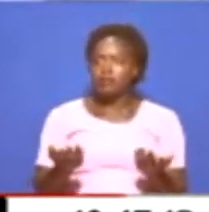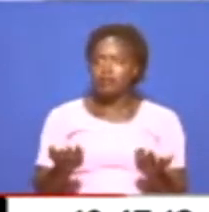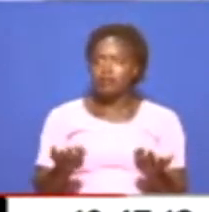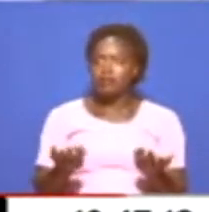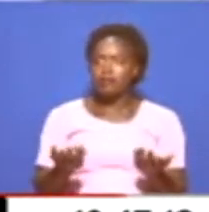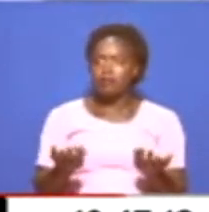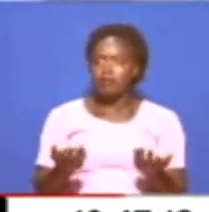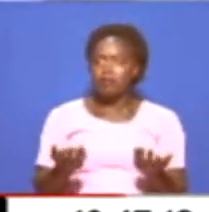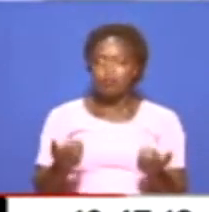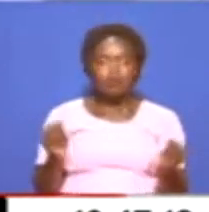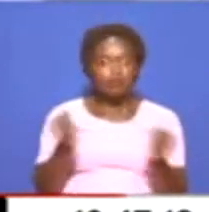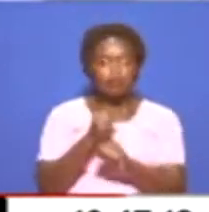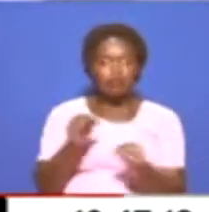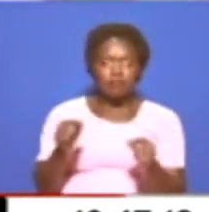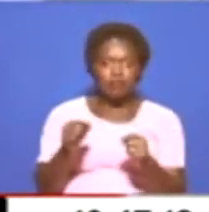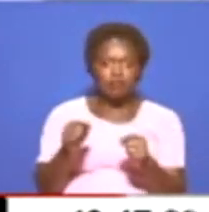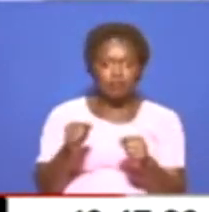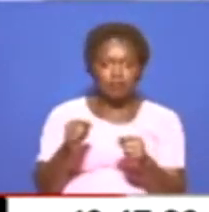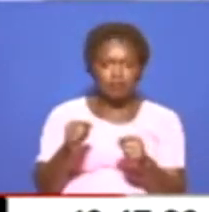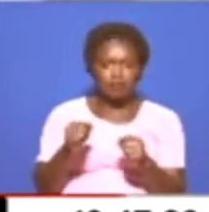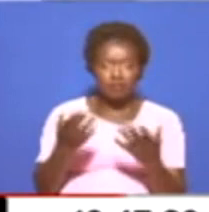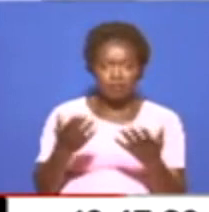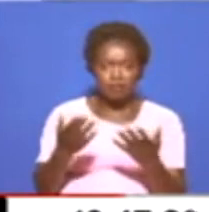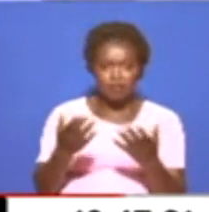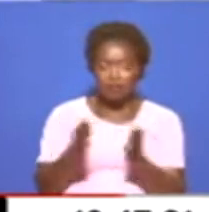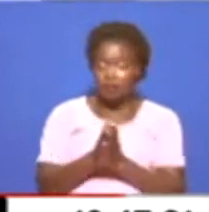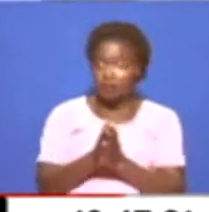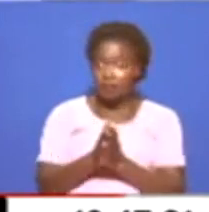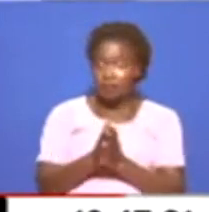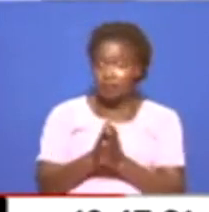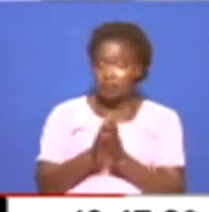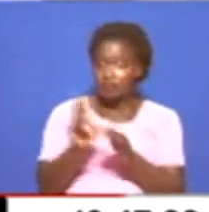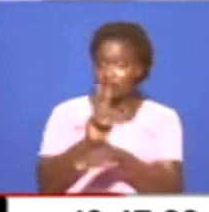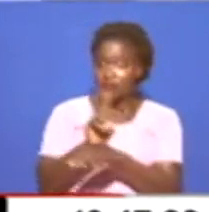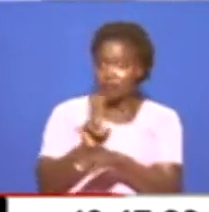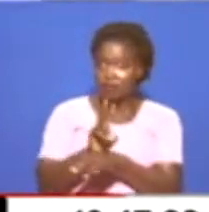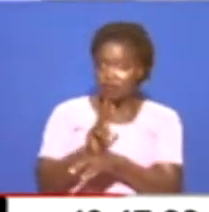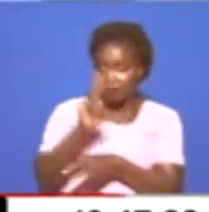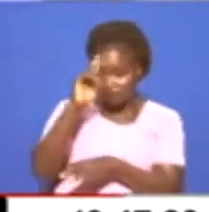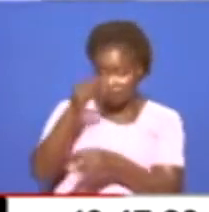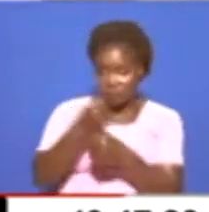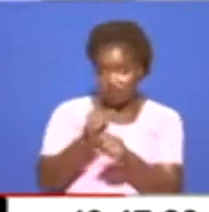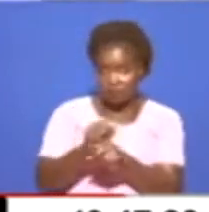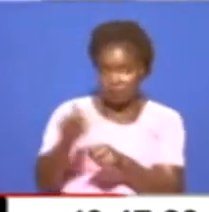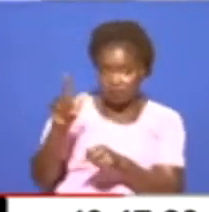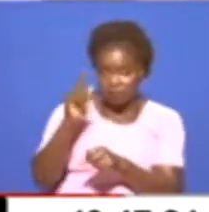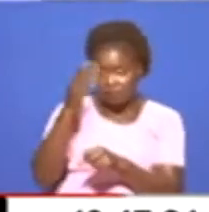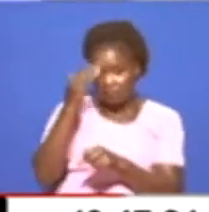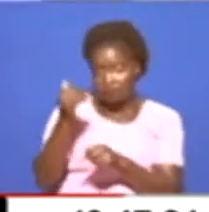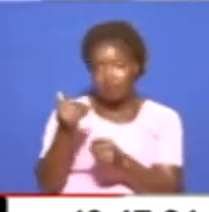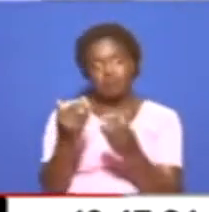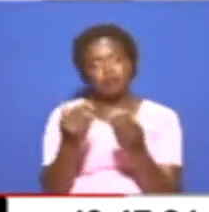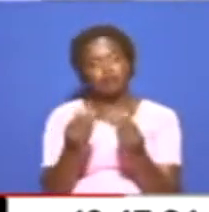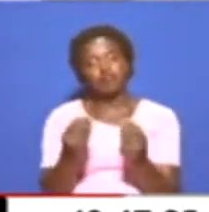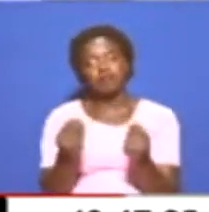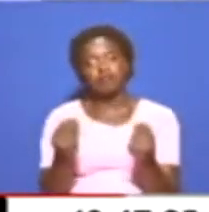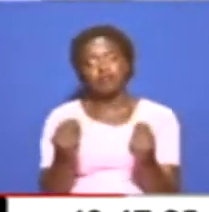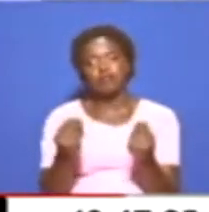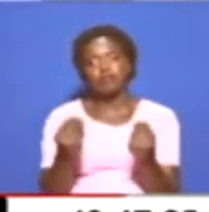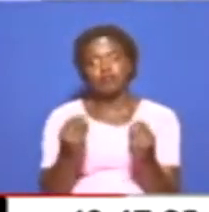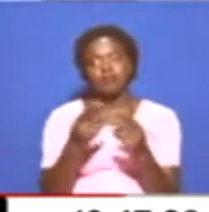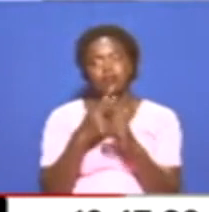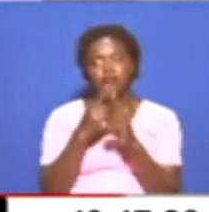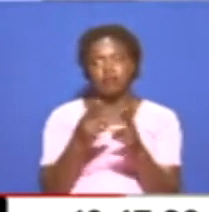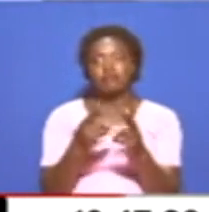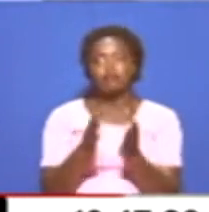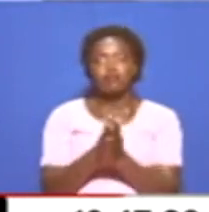you cannot create sense from illogical reasoning. Mm-hmm. Let us just make laws, because laws are simply as a result of